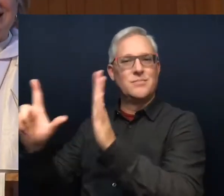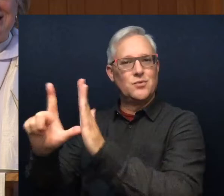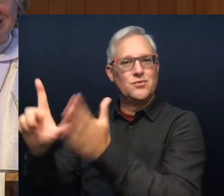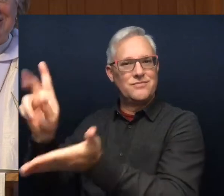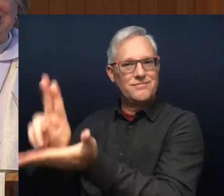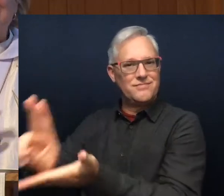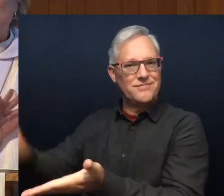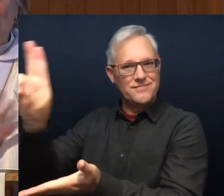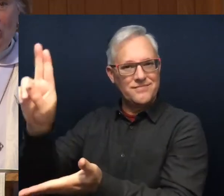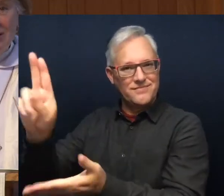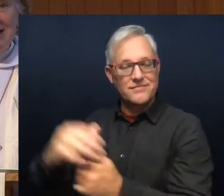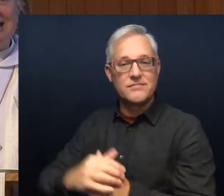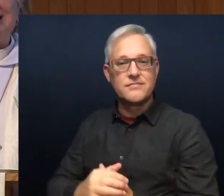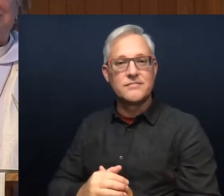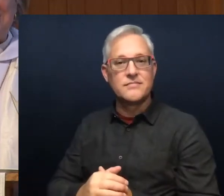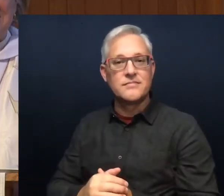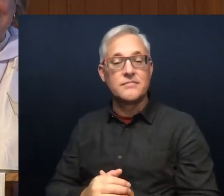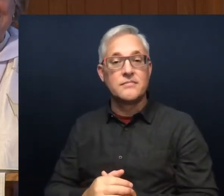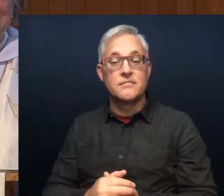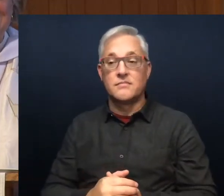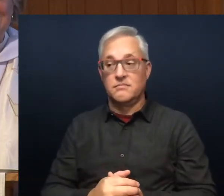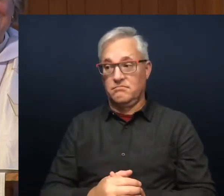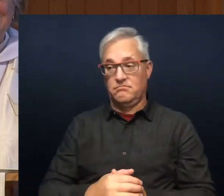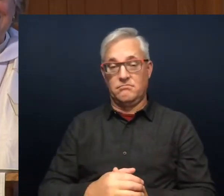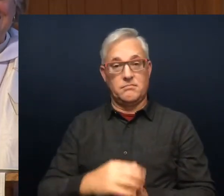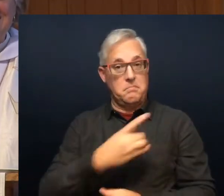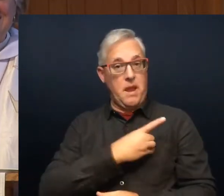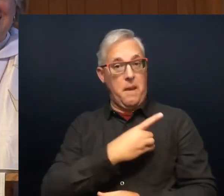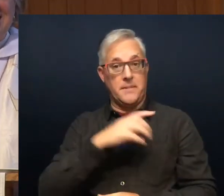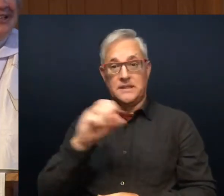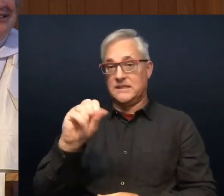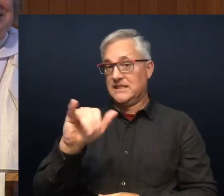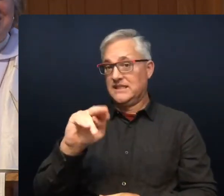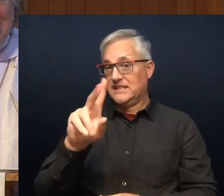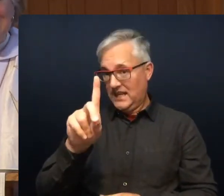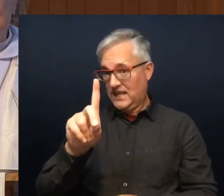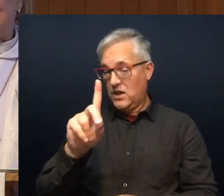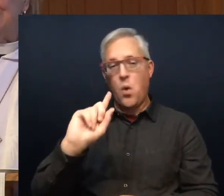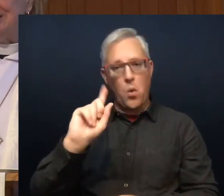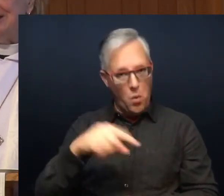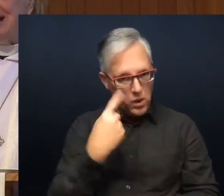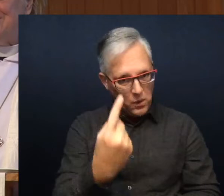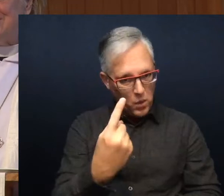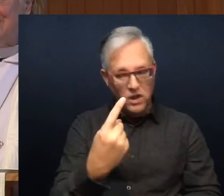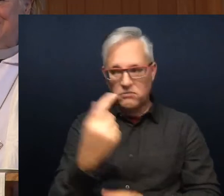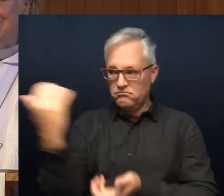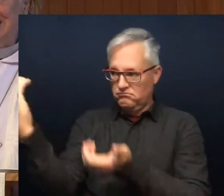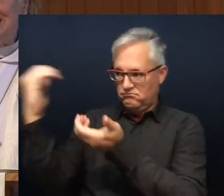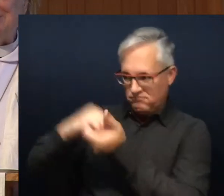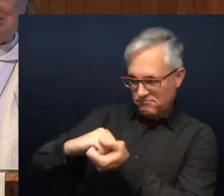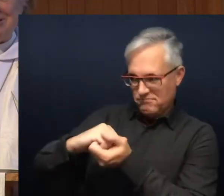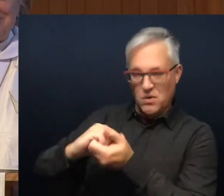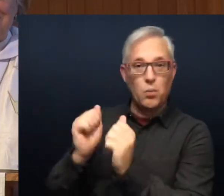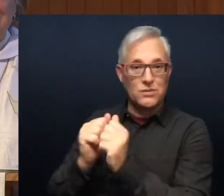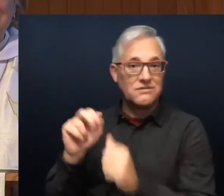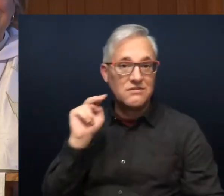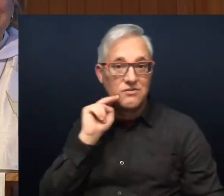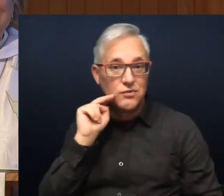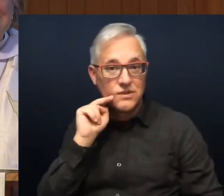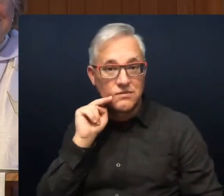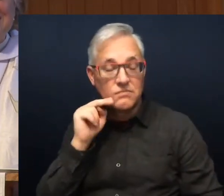are Nigeria's only companion synod, and in the 9 years that I've served as